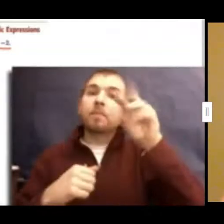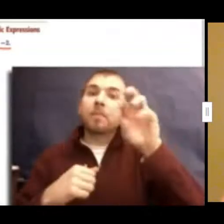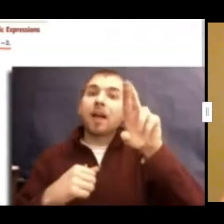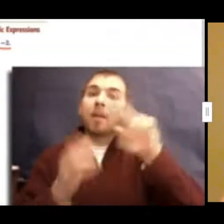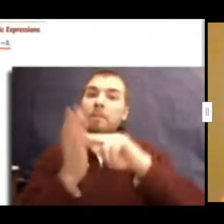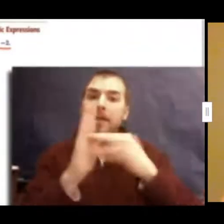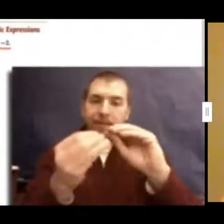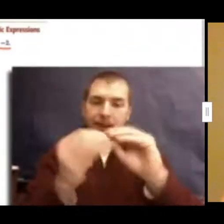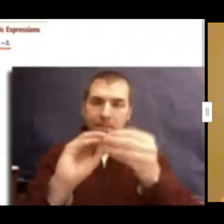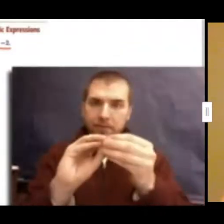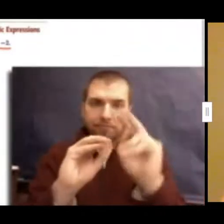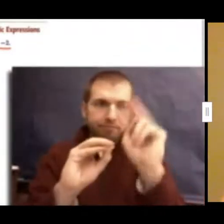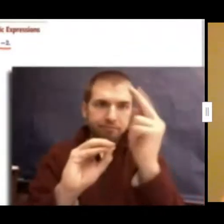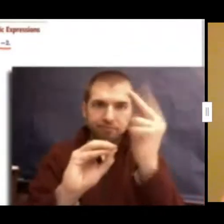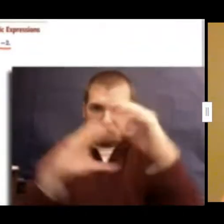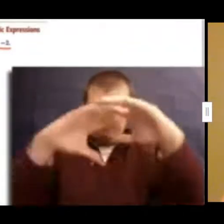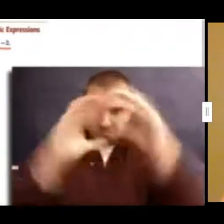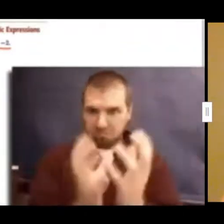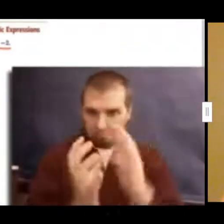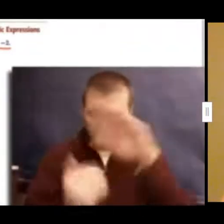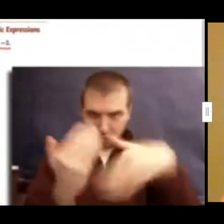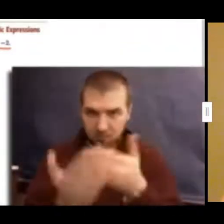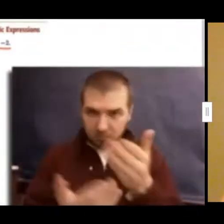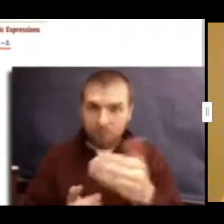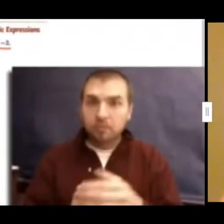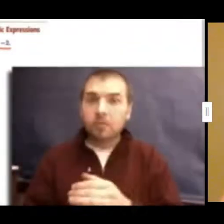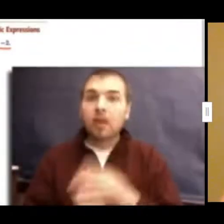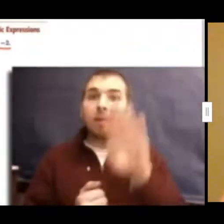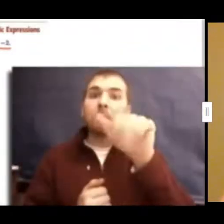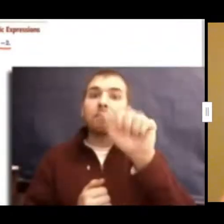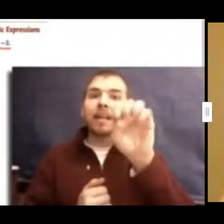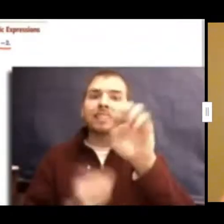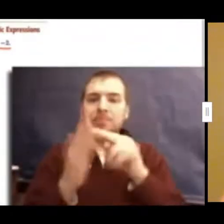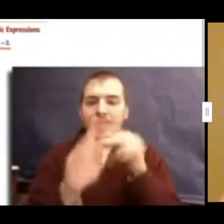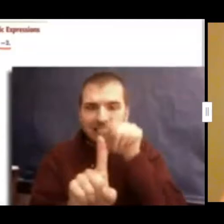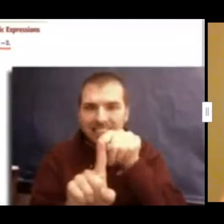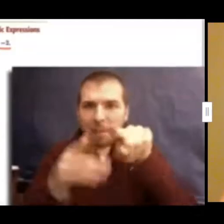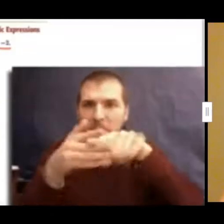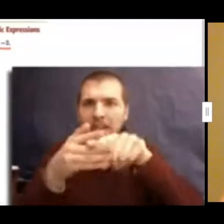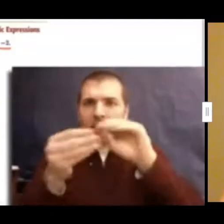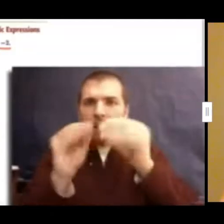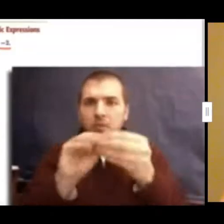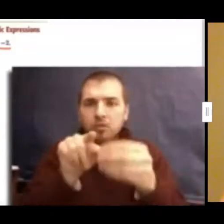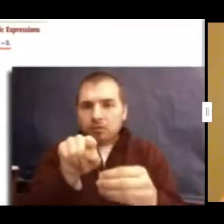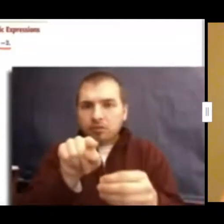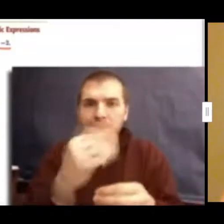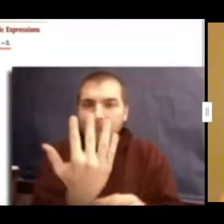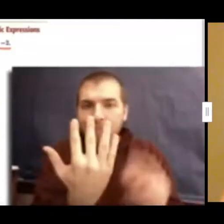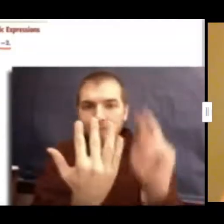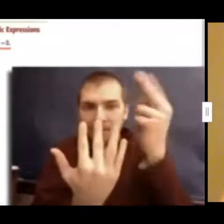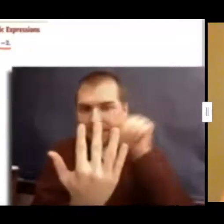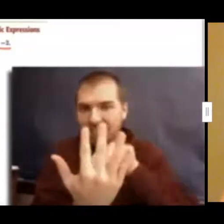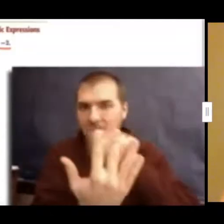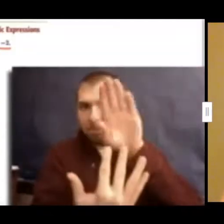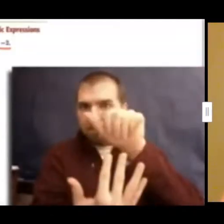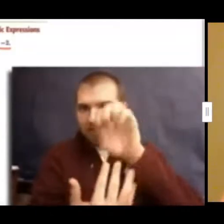So in summary, today we learned about powers. A power is a base number and an exponent together. The base number is the